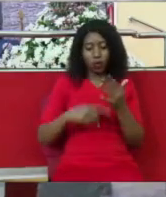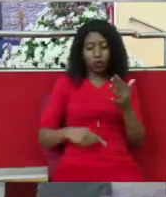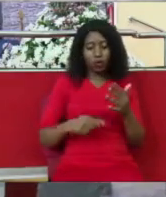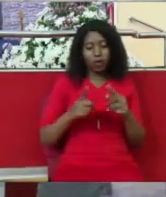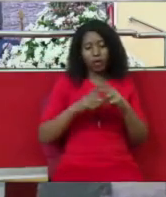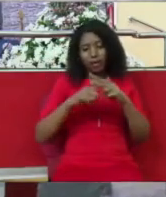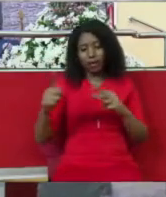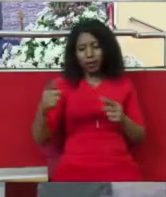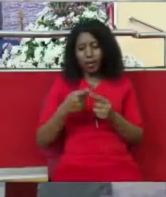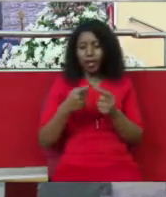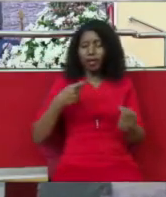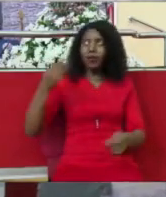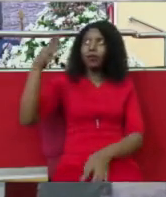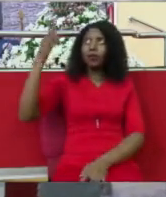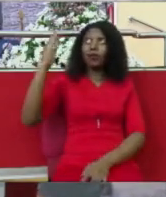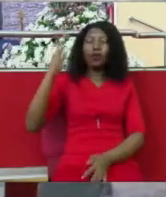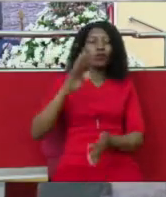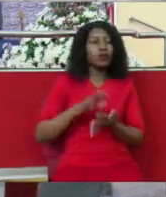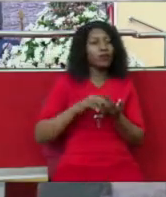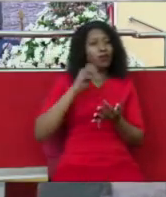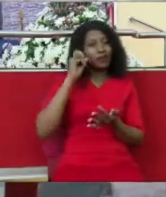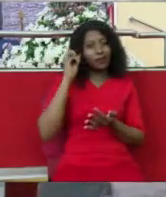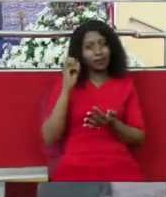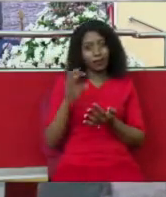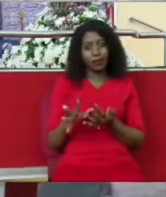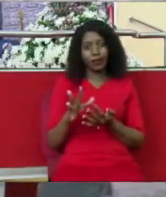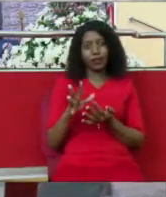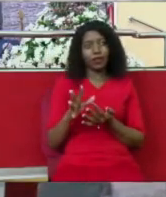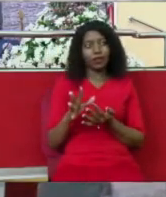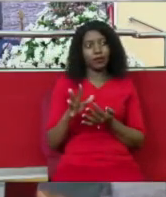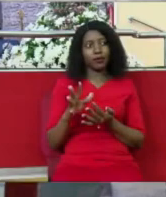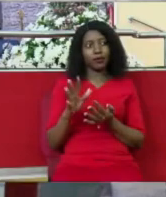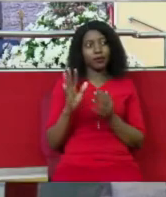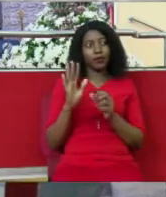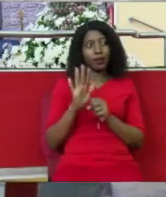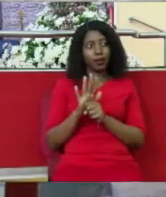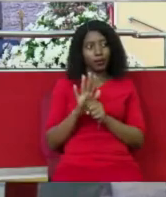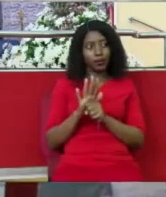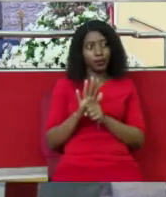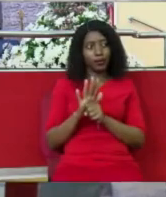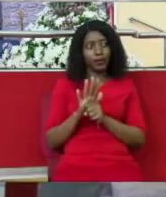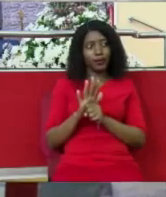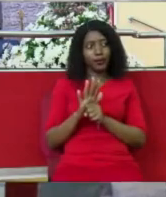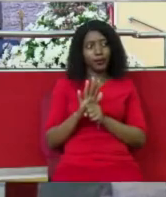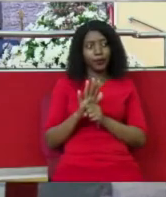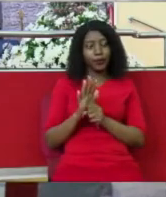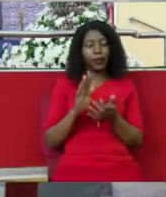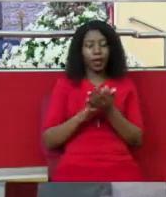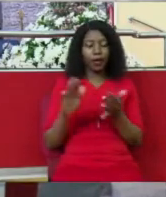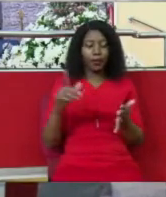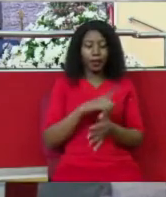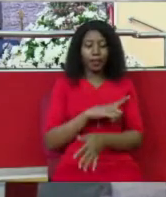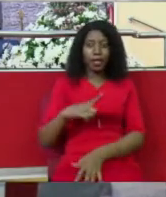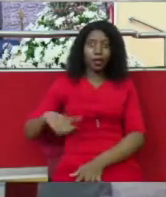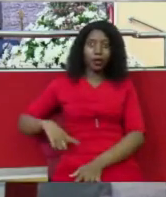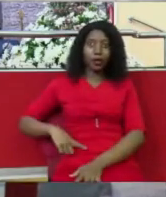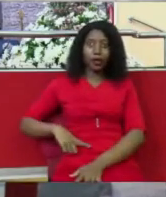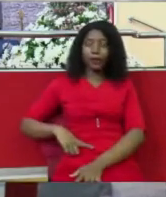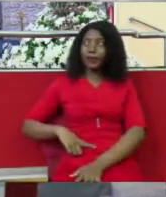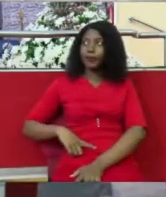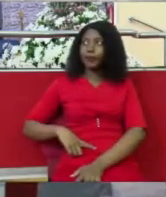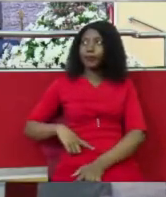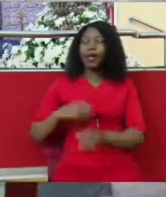expensive. Kuonyesha ya kwamba ukitorokea uwepo wa Bwana ni kitu ambacho kina bei kali sana. Bwana Yesu asifiwe. And